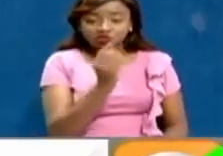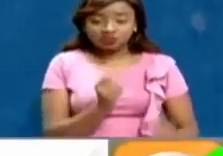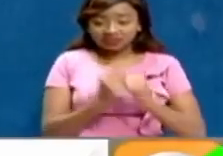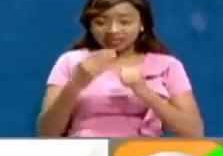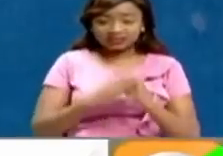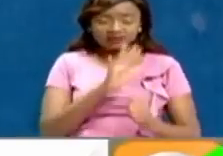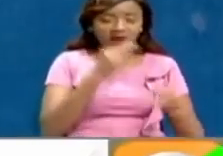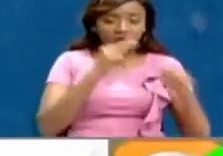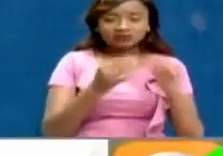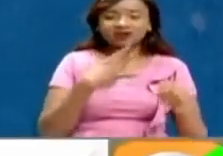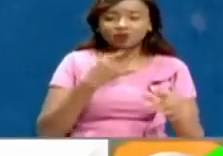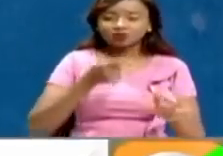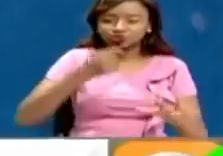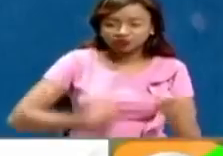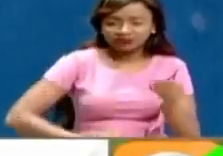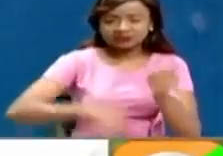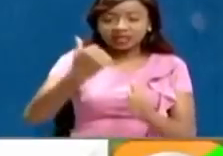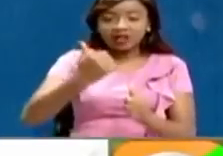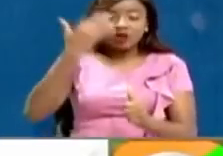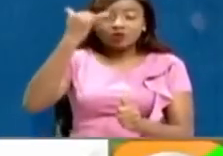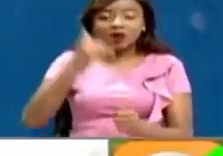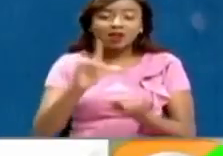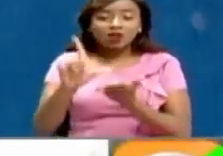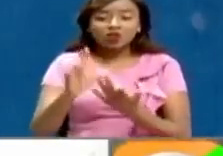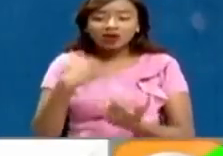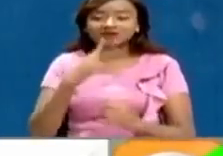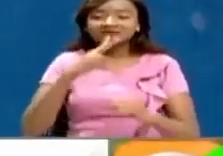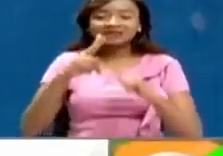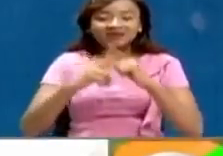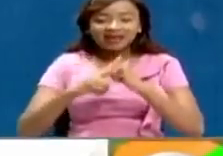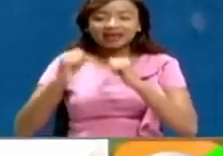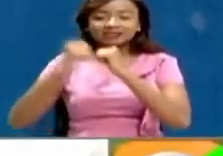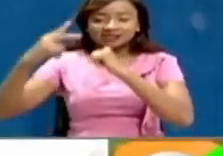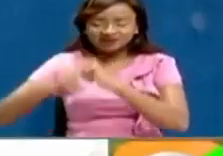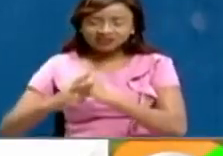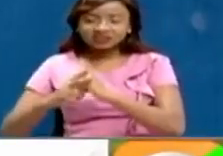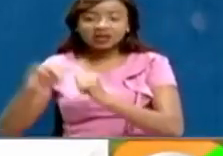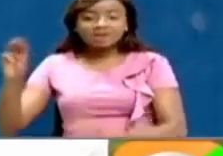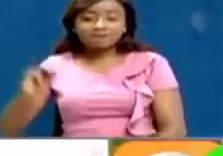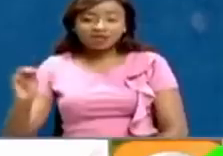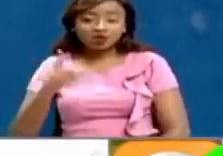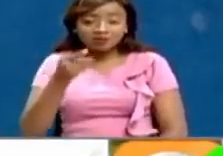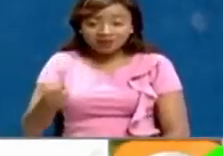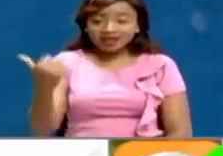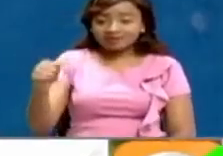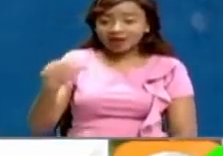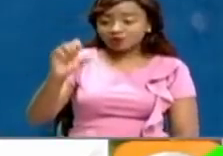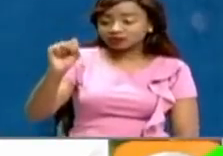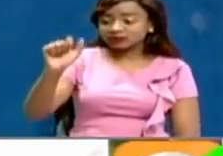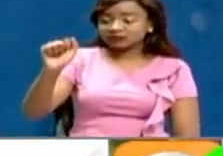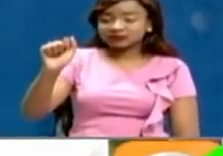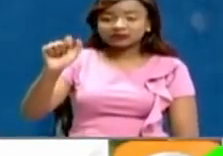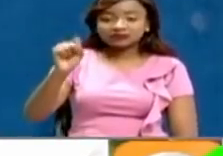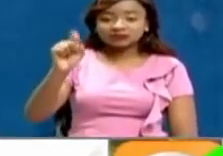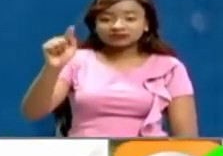was set for auction over debt amounting to about 717 million shillings it owed to Stanbic Bank. Documents which then revealed